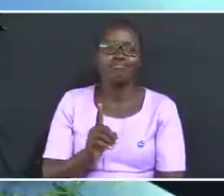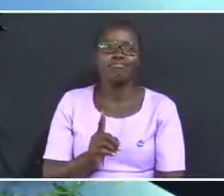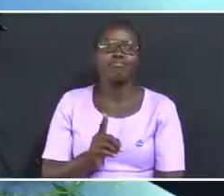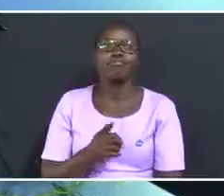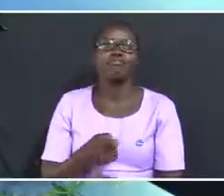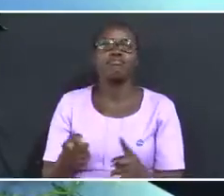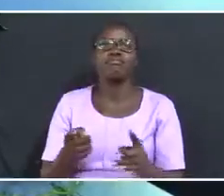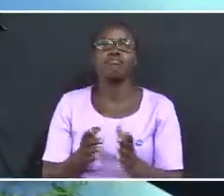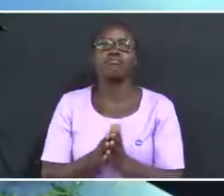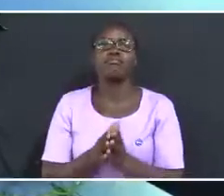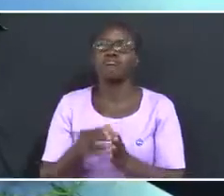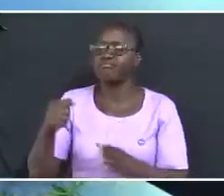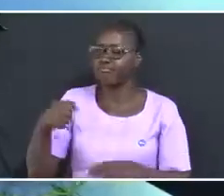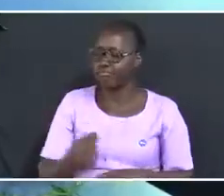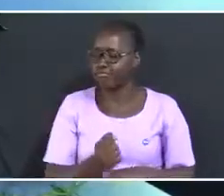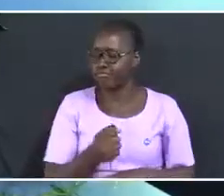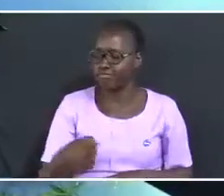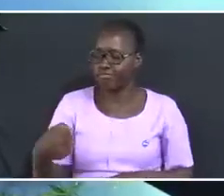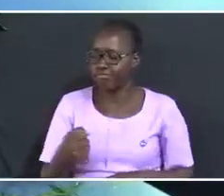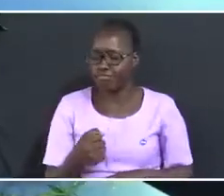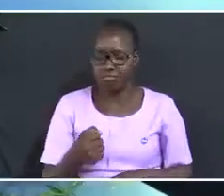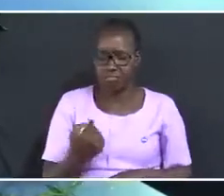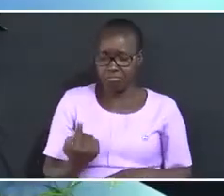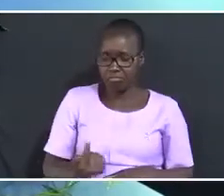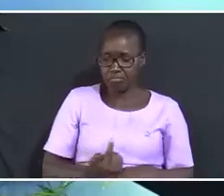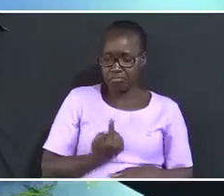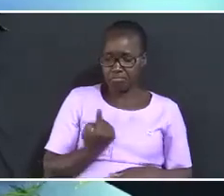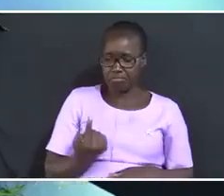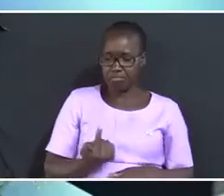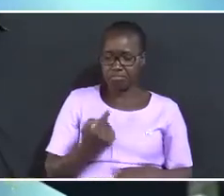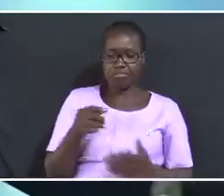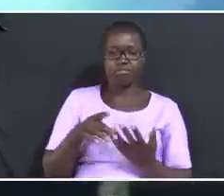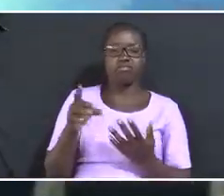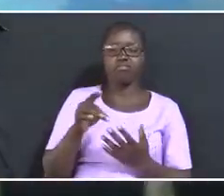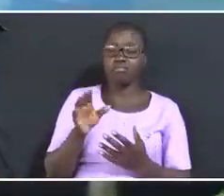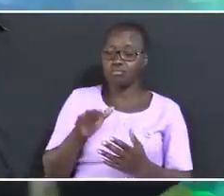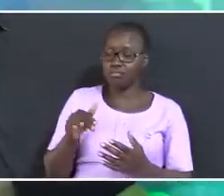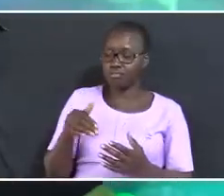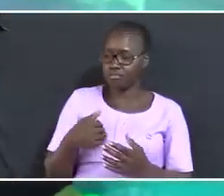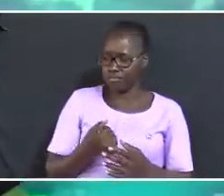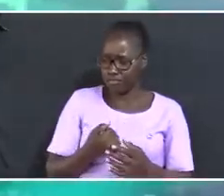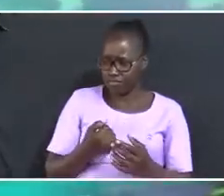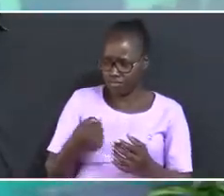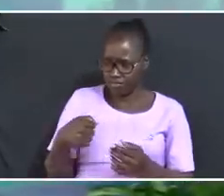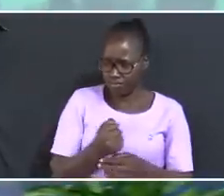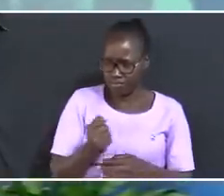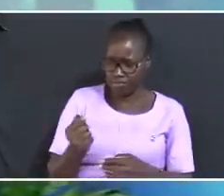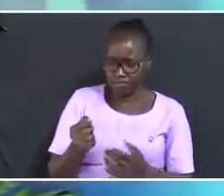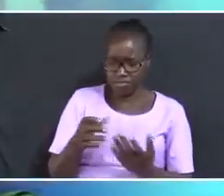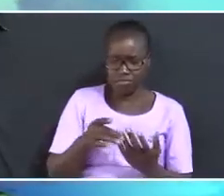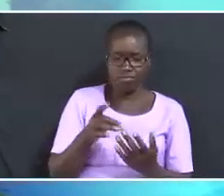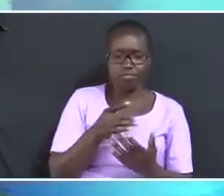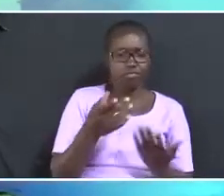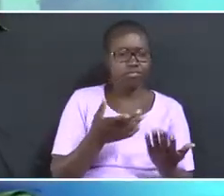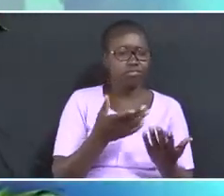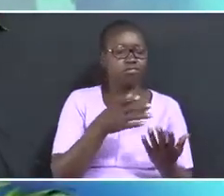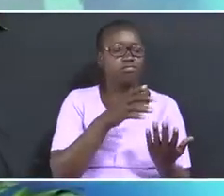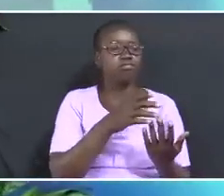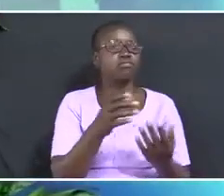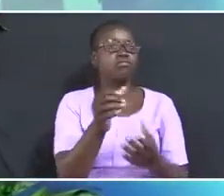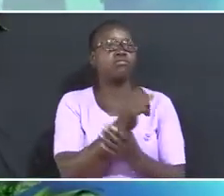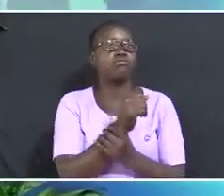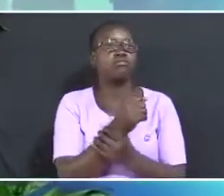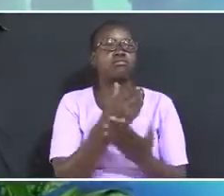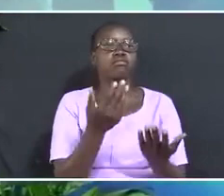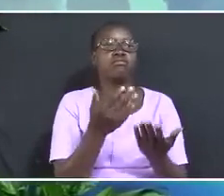He worked around her choice. And the woman worked around the choice of Adam. So we